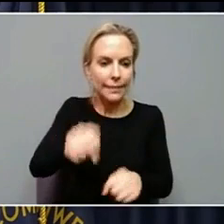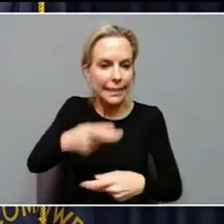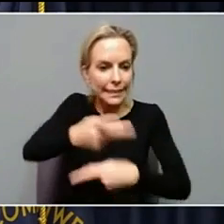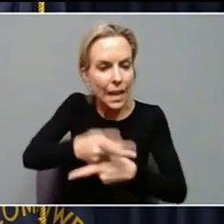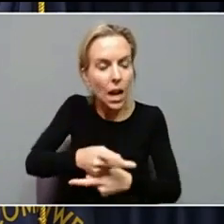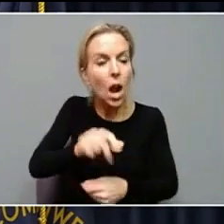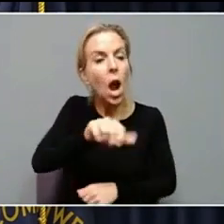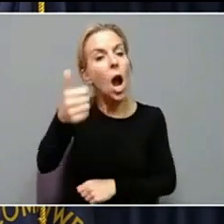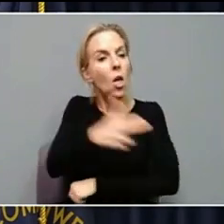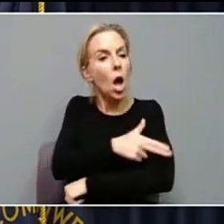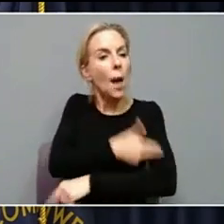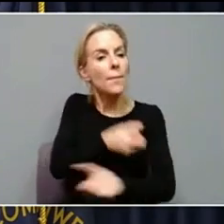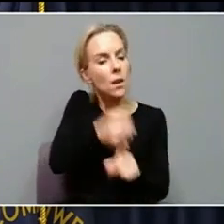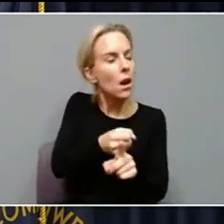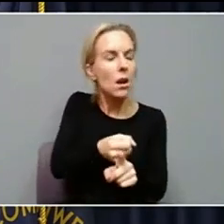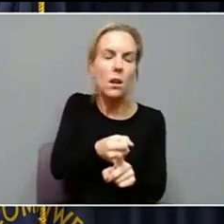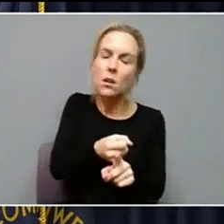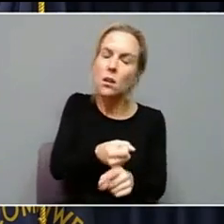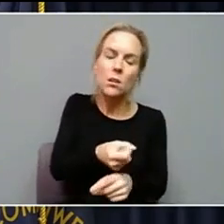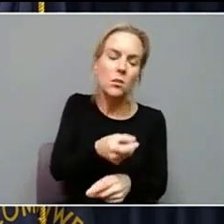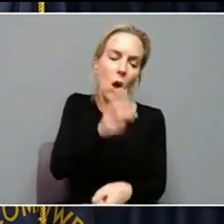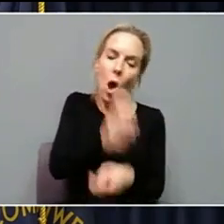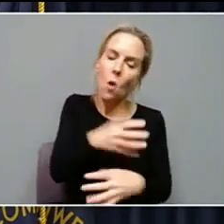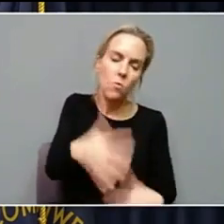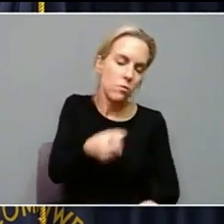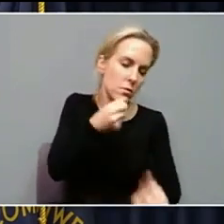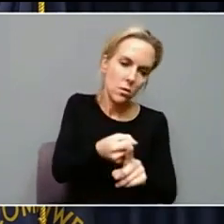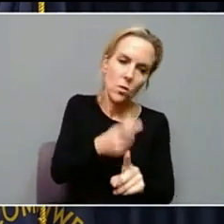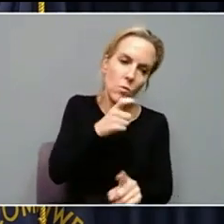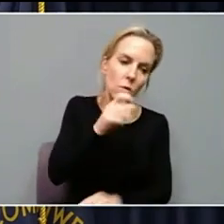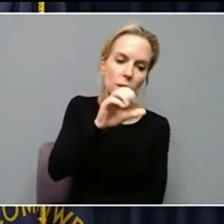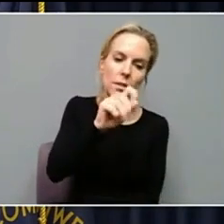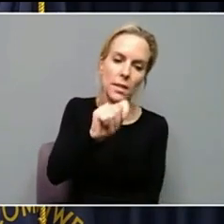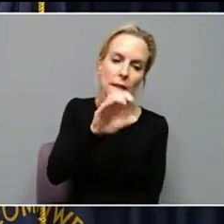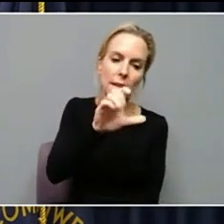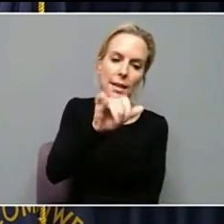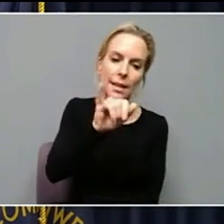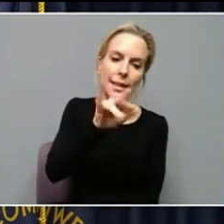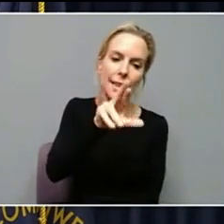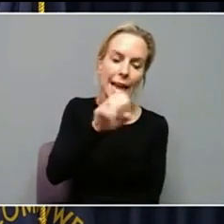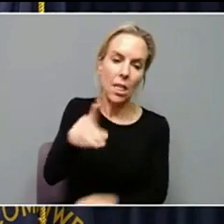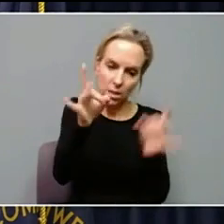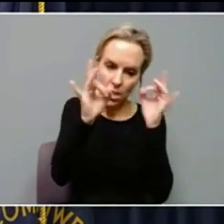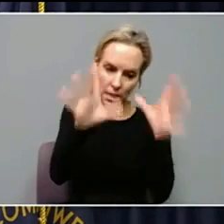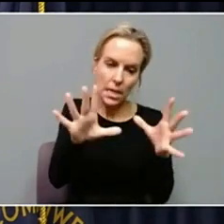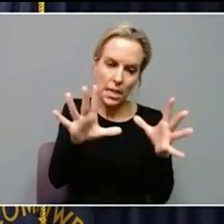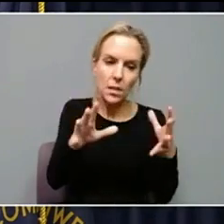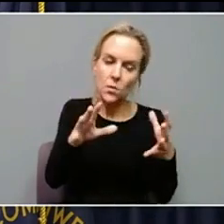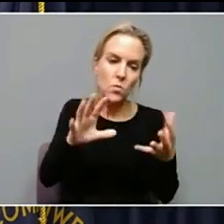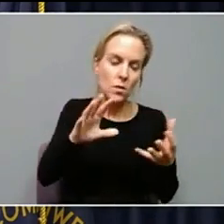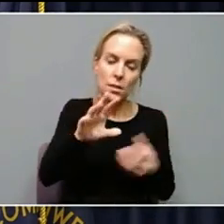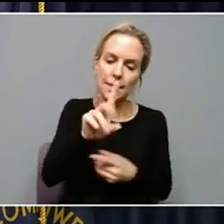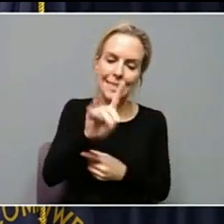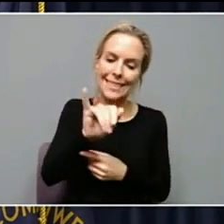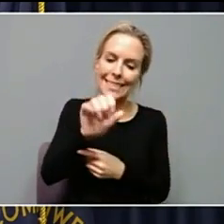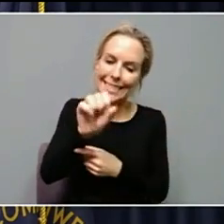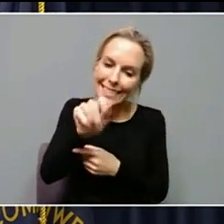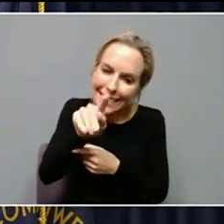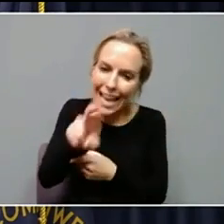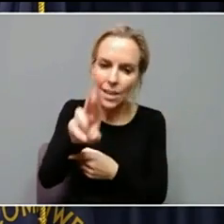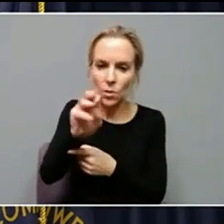hard, St. Clair in disaster mode. I'm not sure that's ever happened in Kentucky, but a hospital has gone